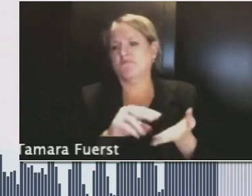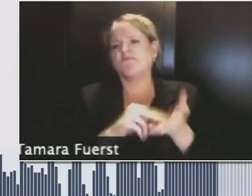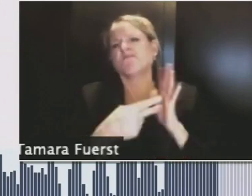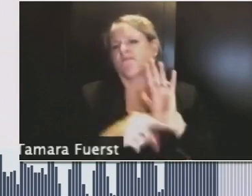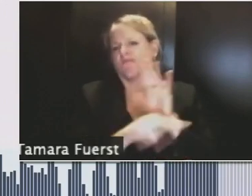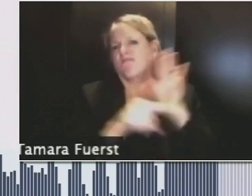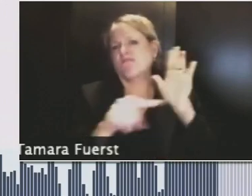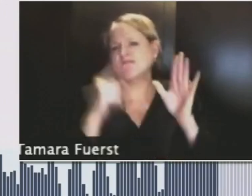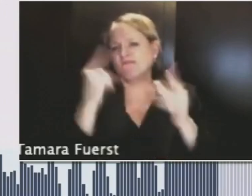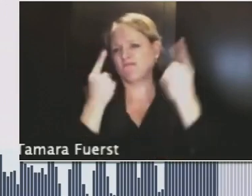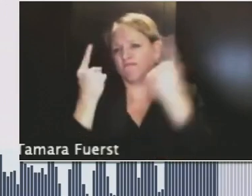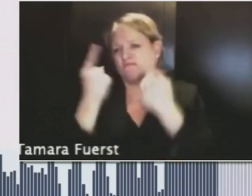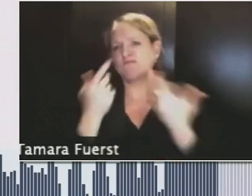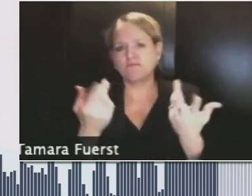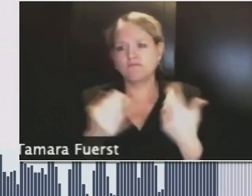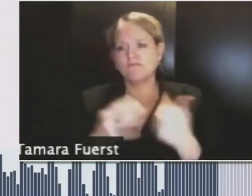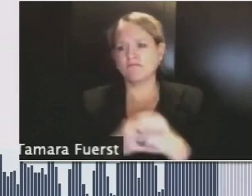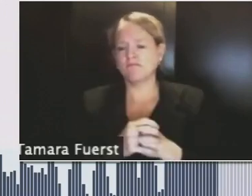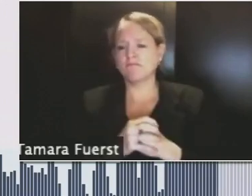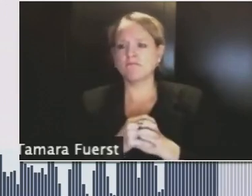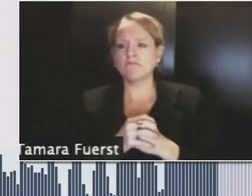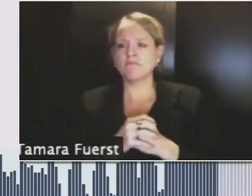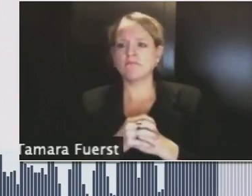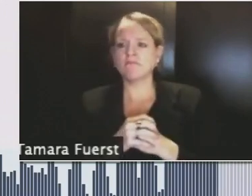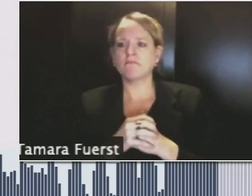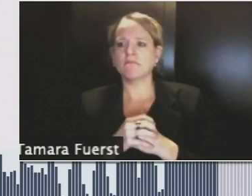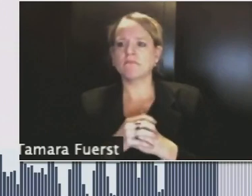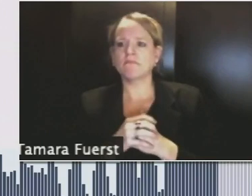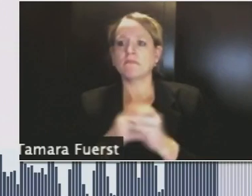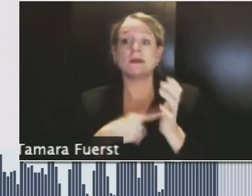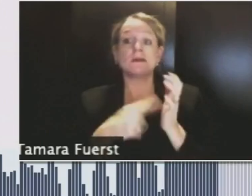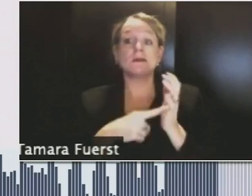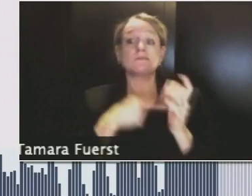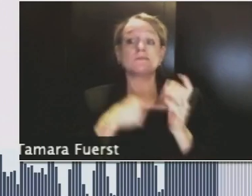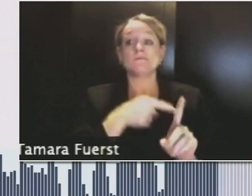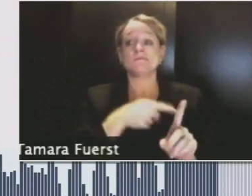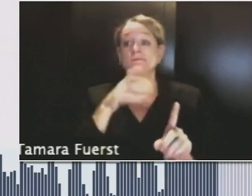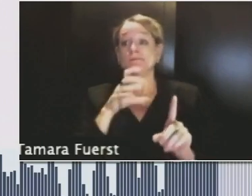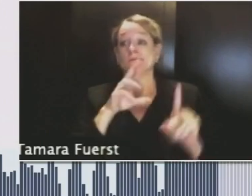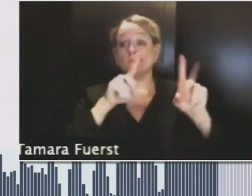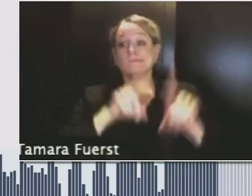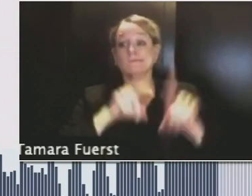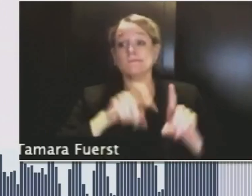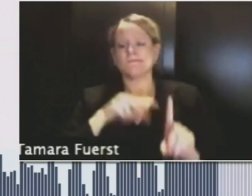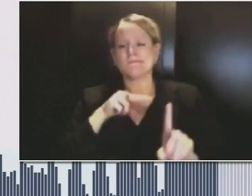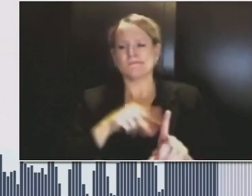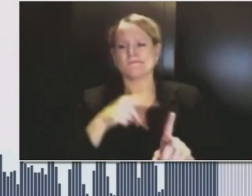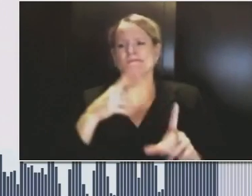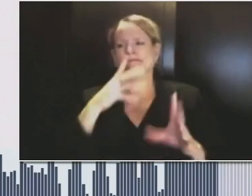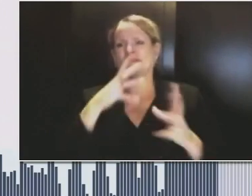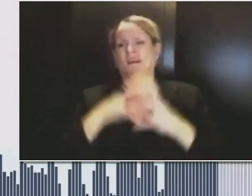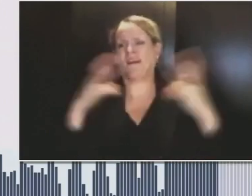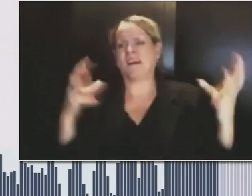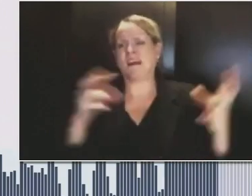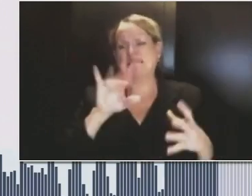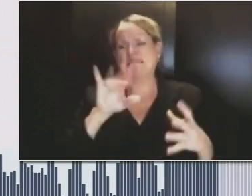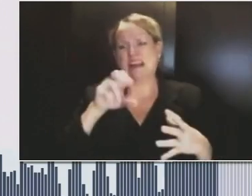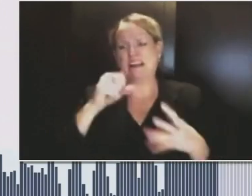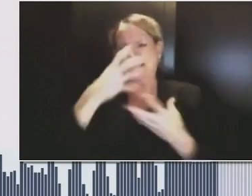during the symptomatic period, so particularly early in the symptomatic period, the tests that we use, these PCR tests